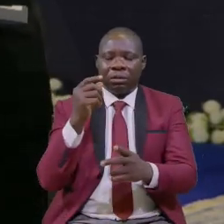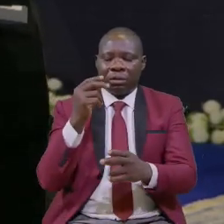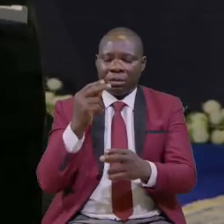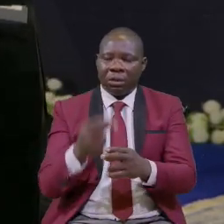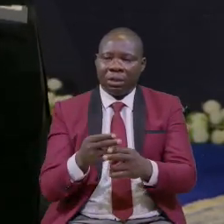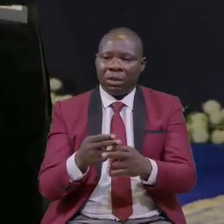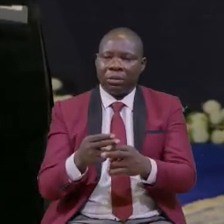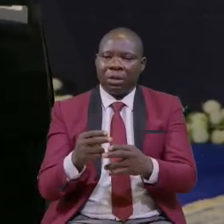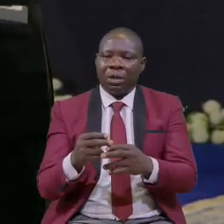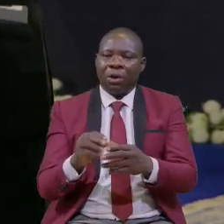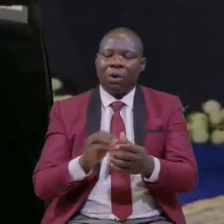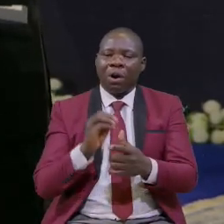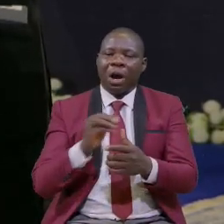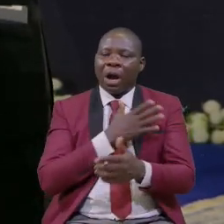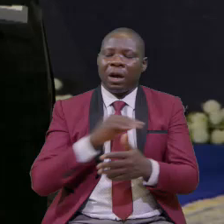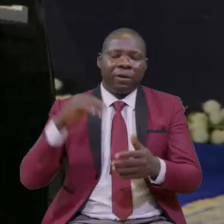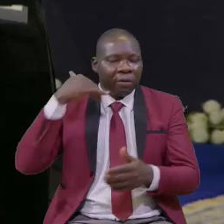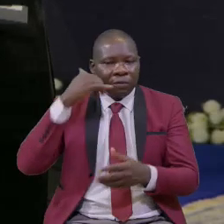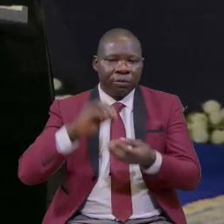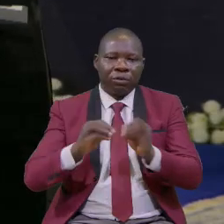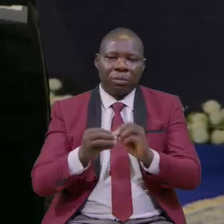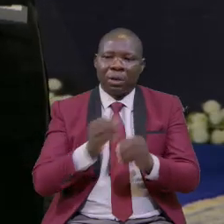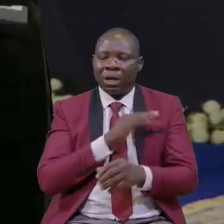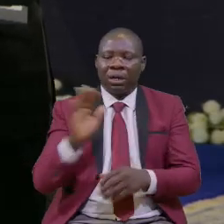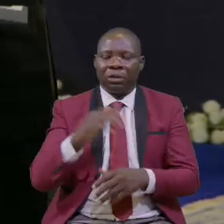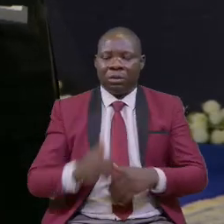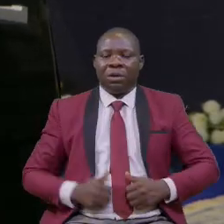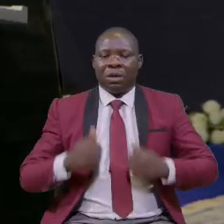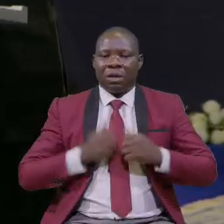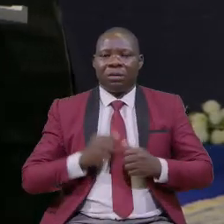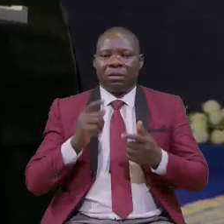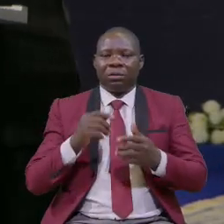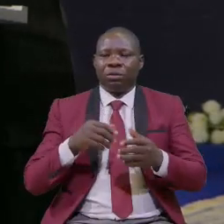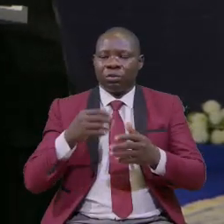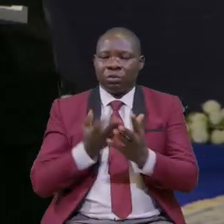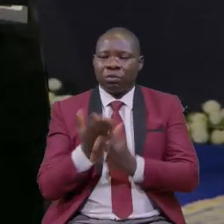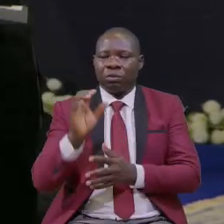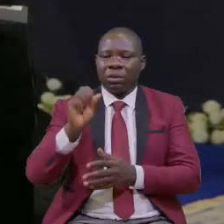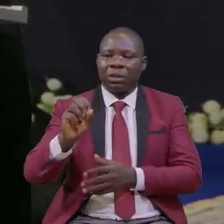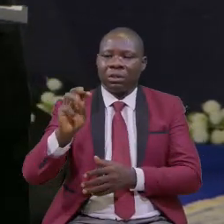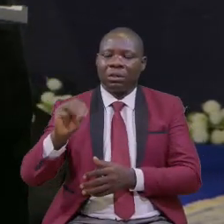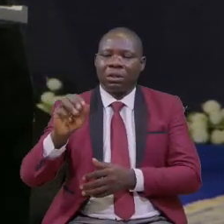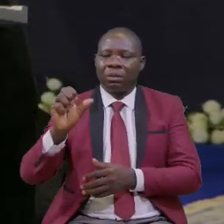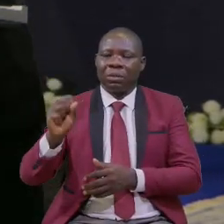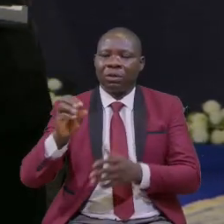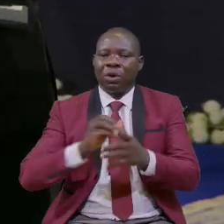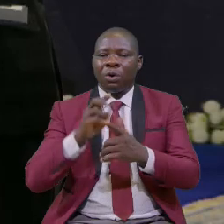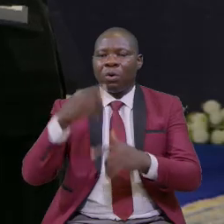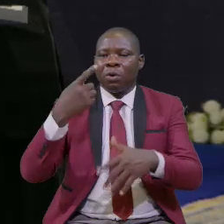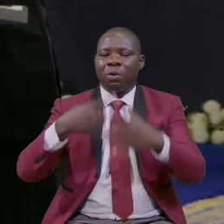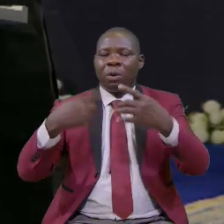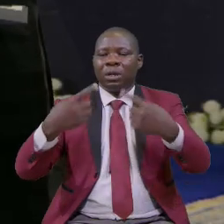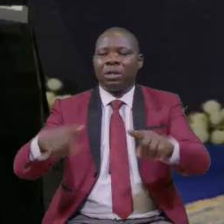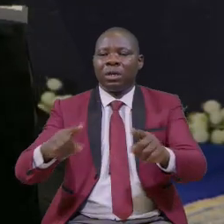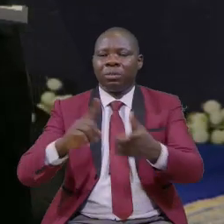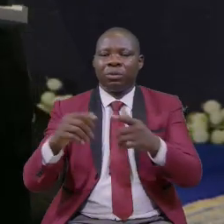number, and your location address via SMS or WhatsApp to this